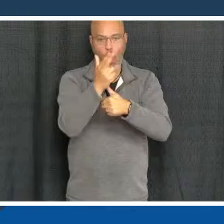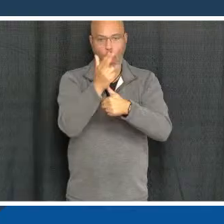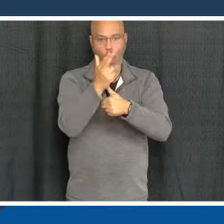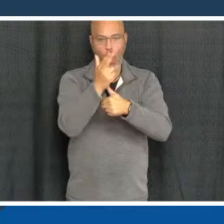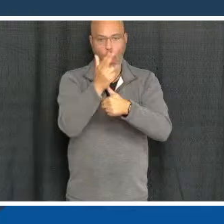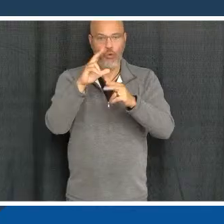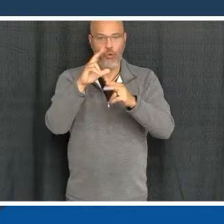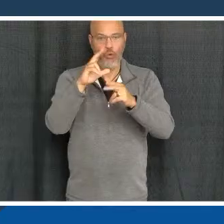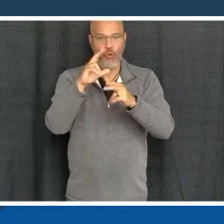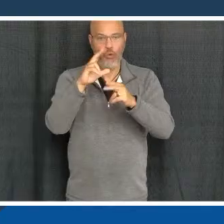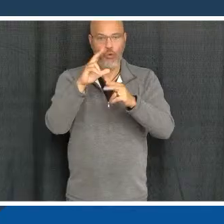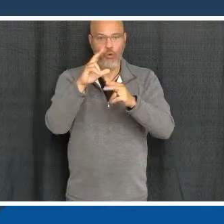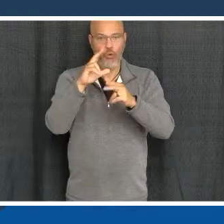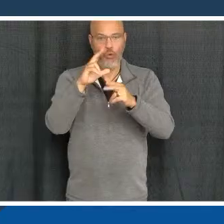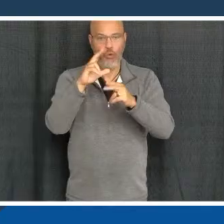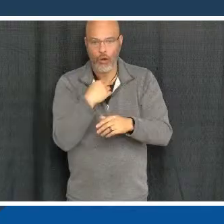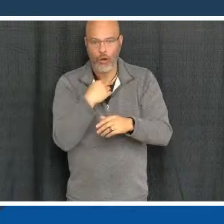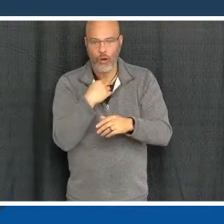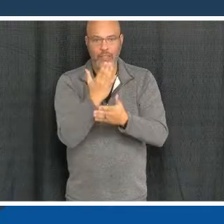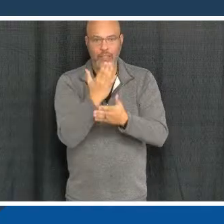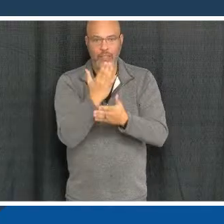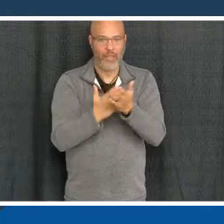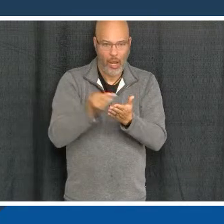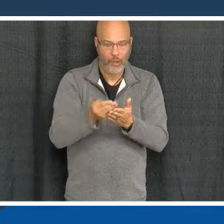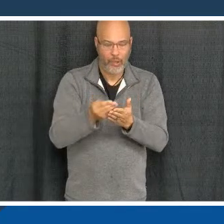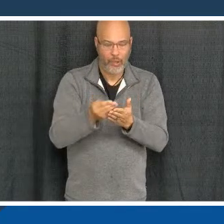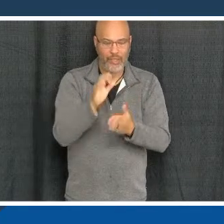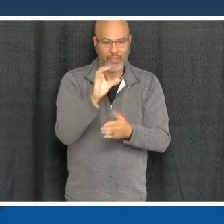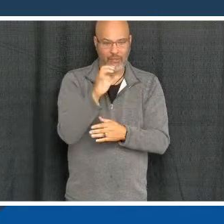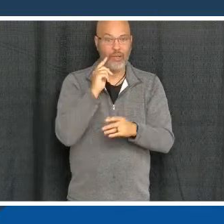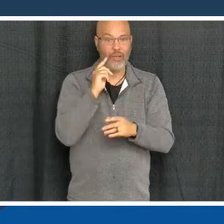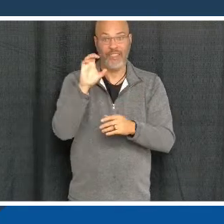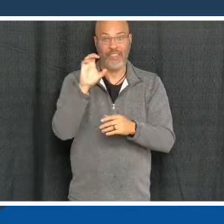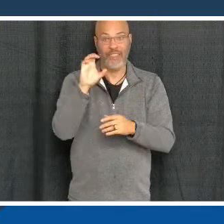motels, restaurants, retail, and then C5 would allow for a